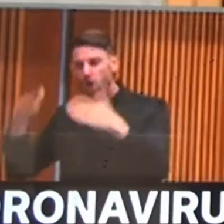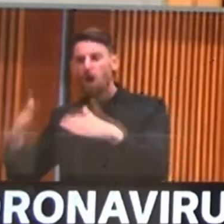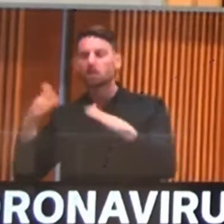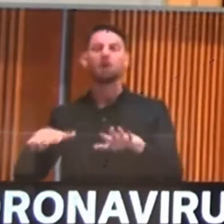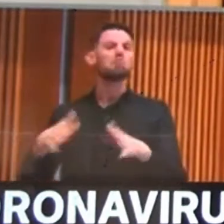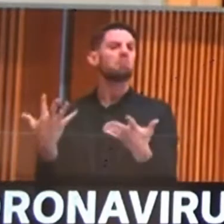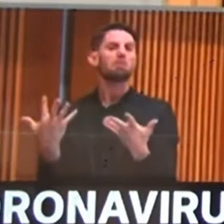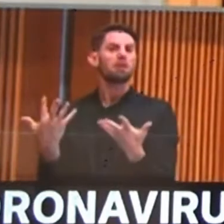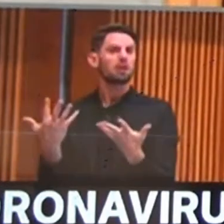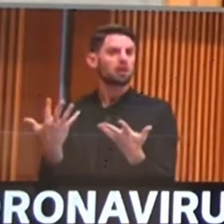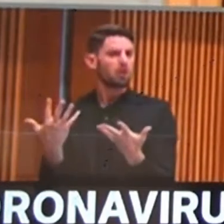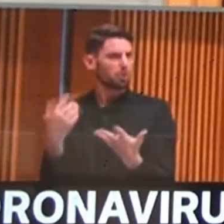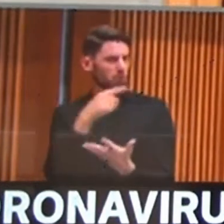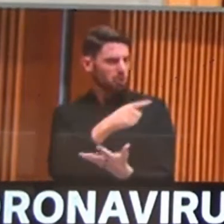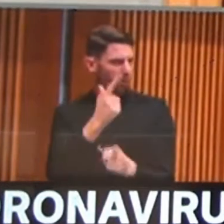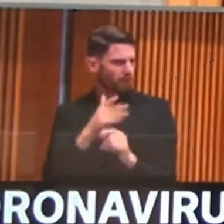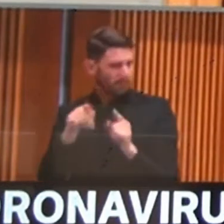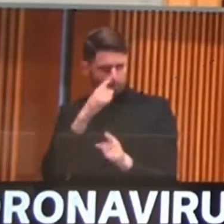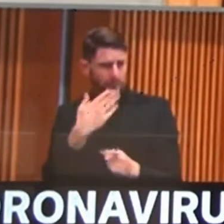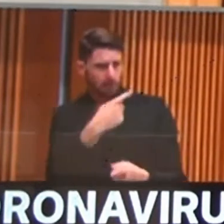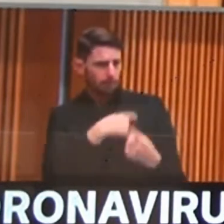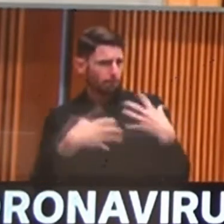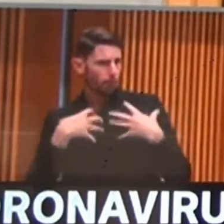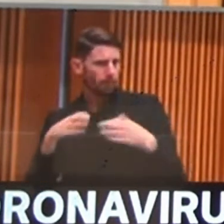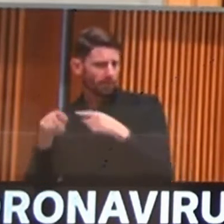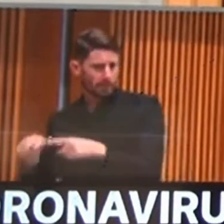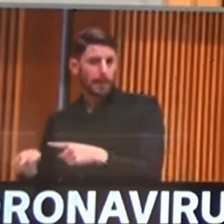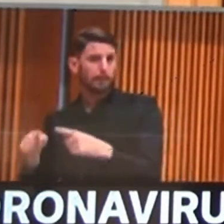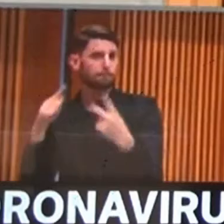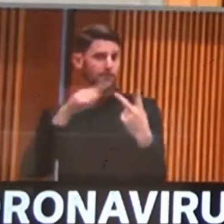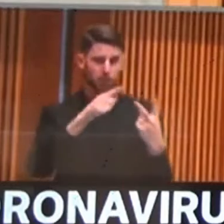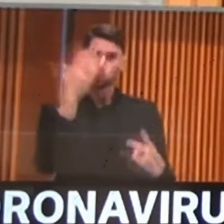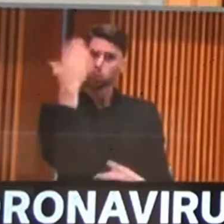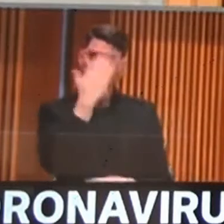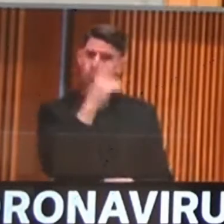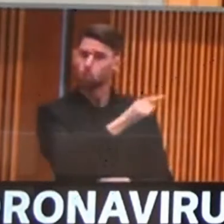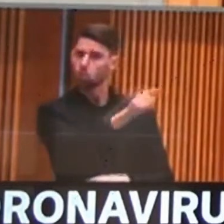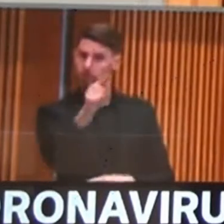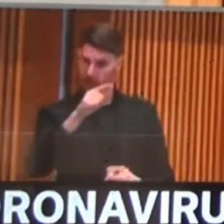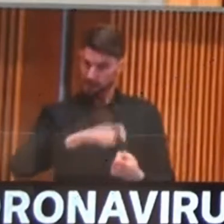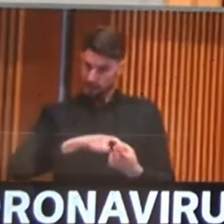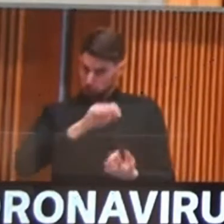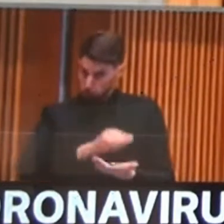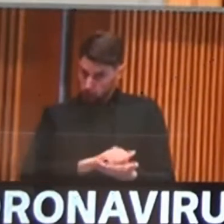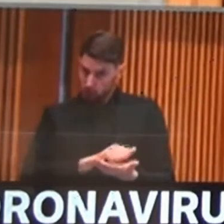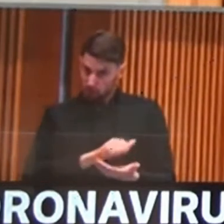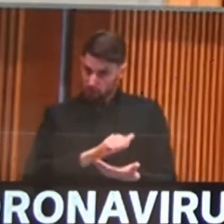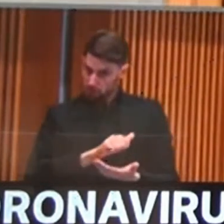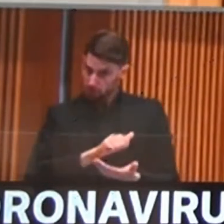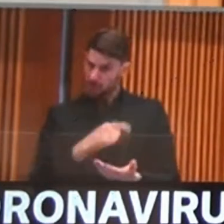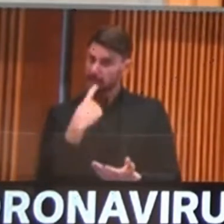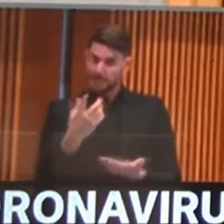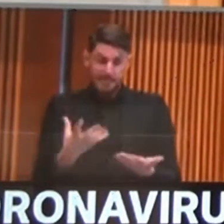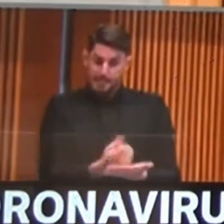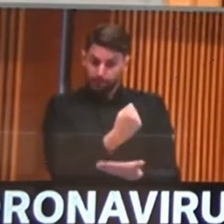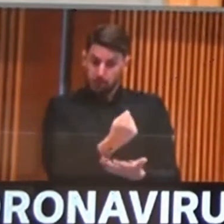could just ask on the medical advice for schools, is it still the situation that it is safe for students to go to school?